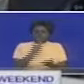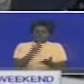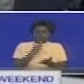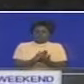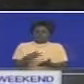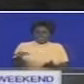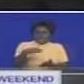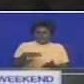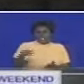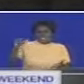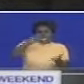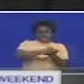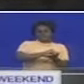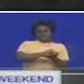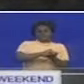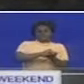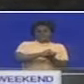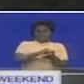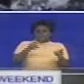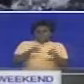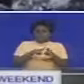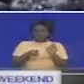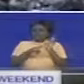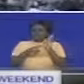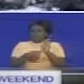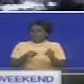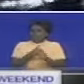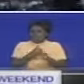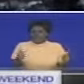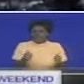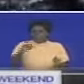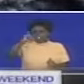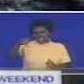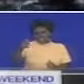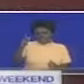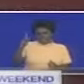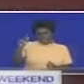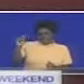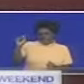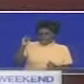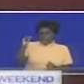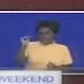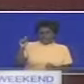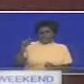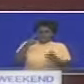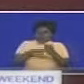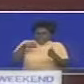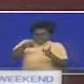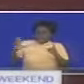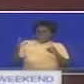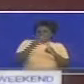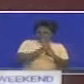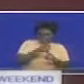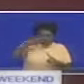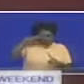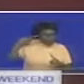premier airport and an inevitable negative effect on JKIA. What the terrorists achieved was